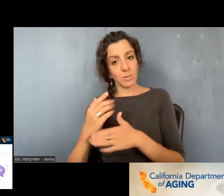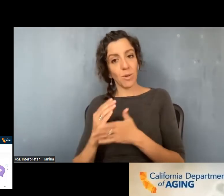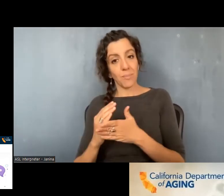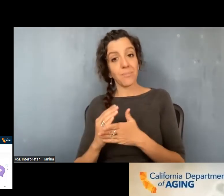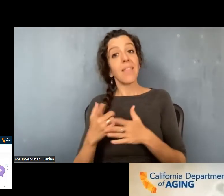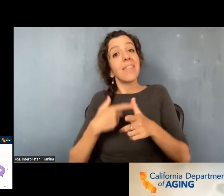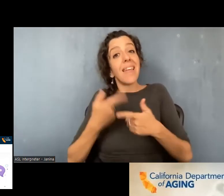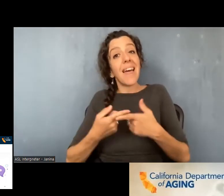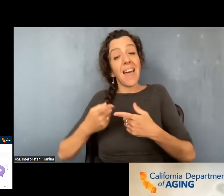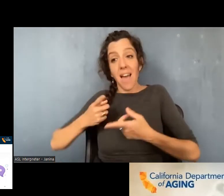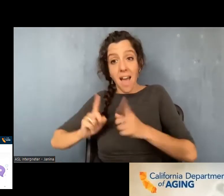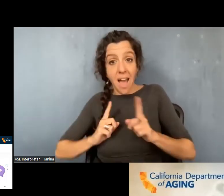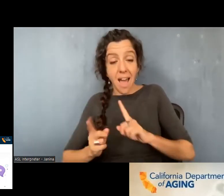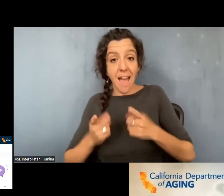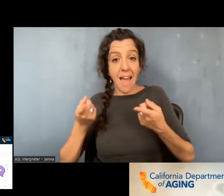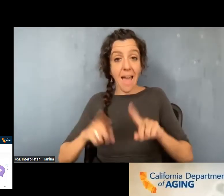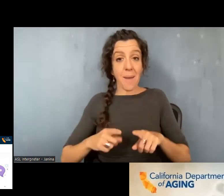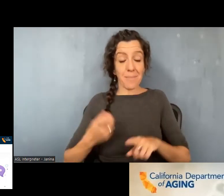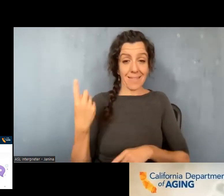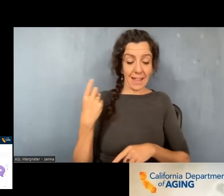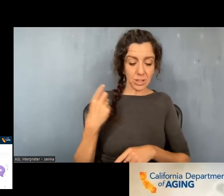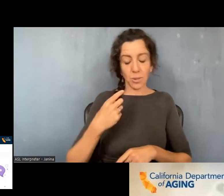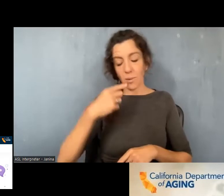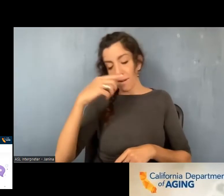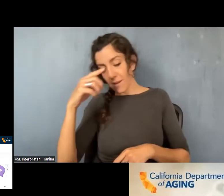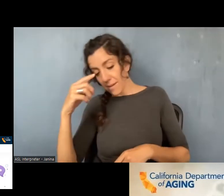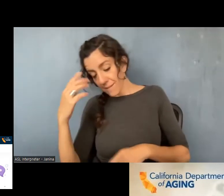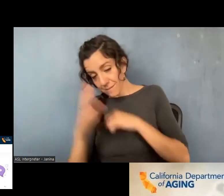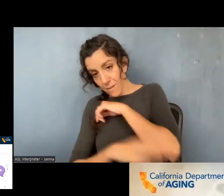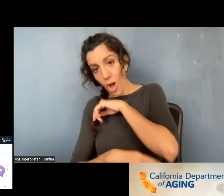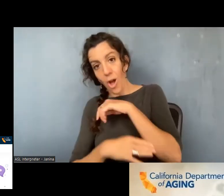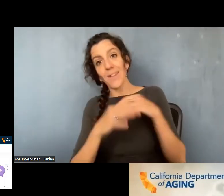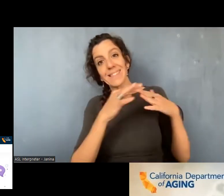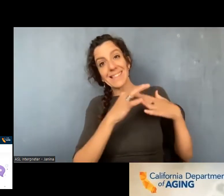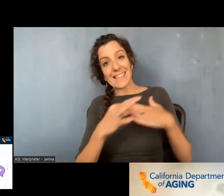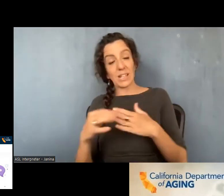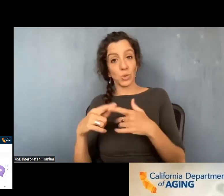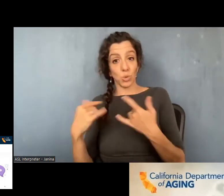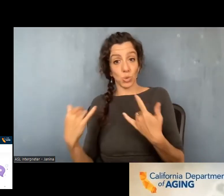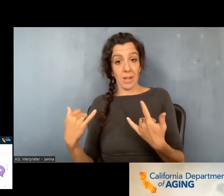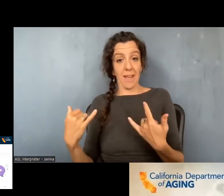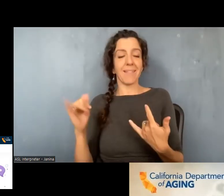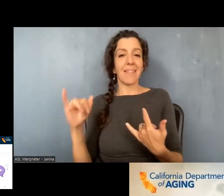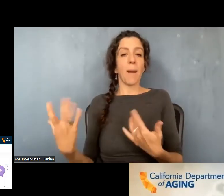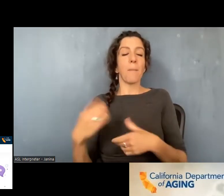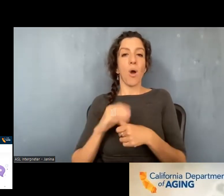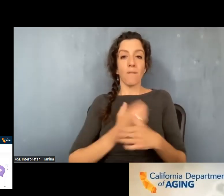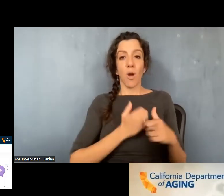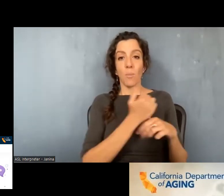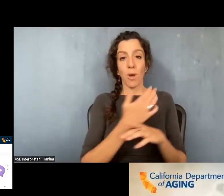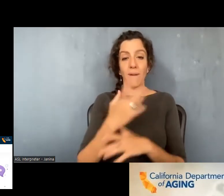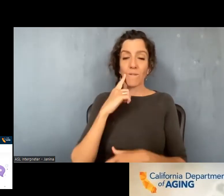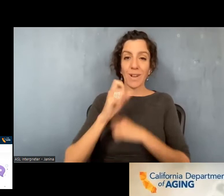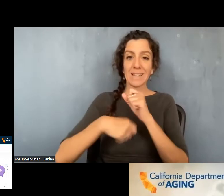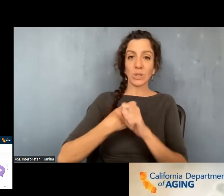that we had last summer and fall that led to today's webinar were part of our preparation for